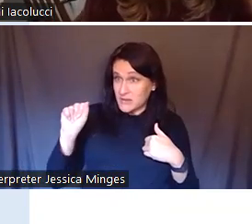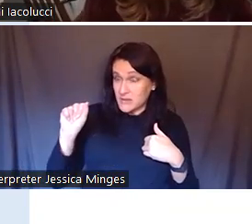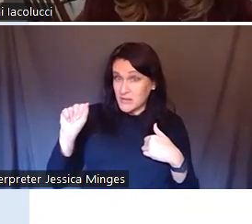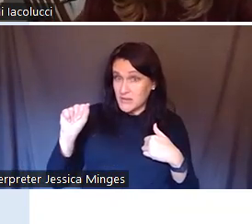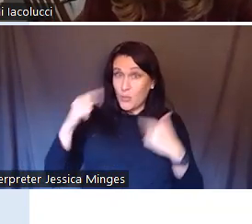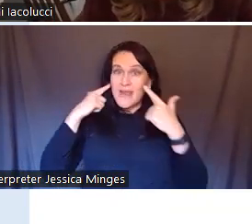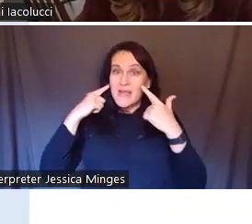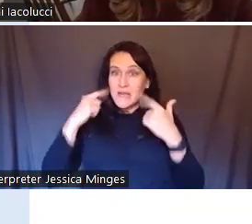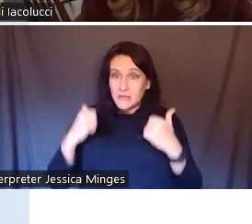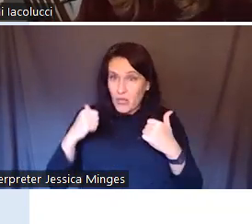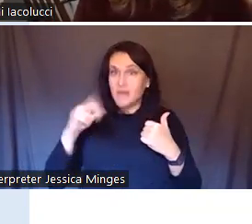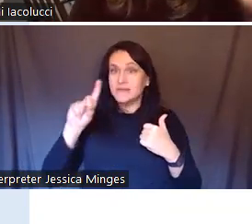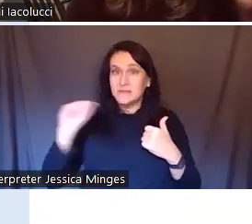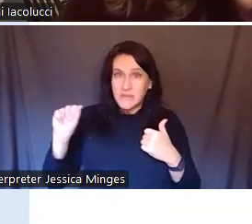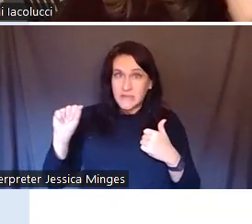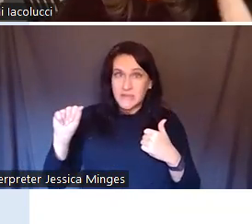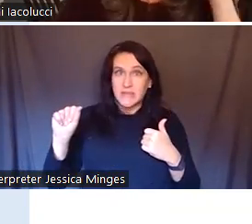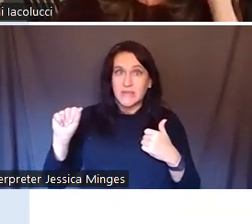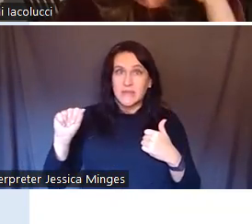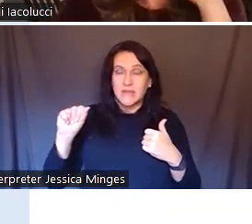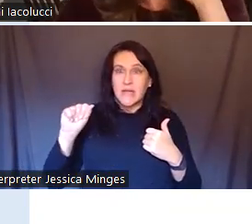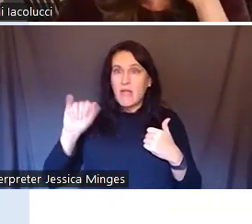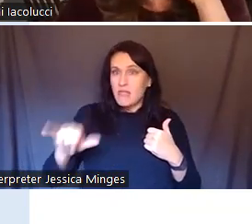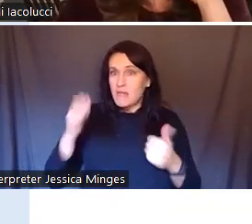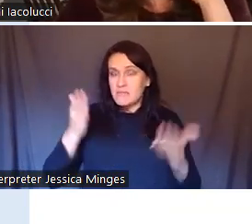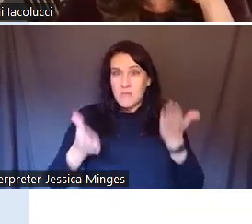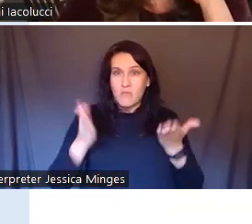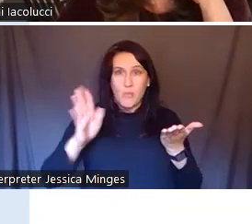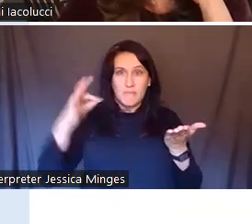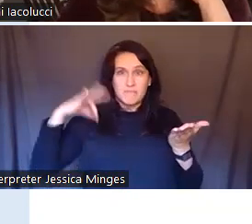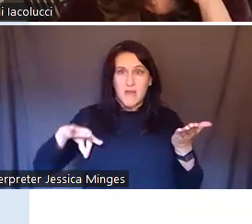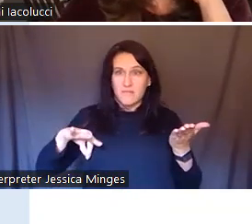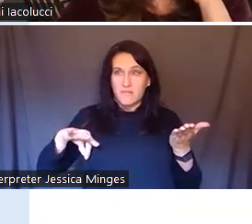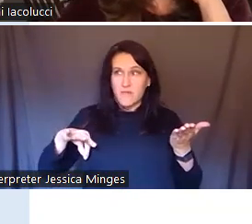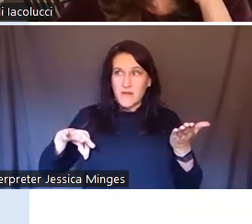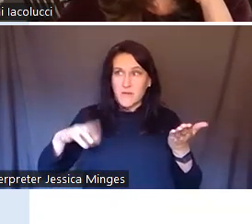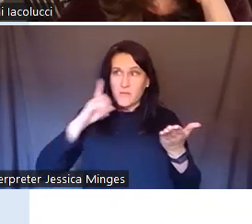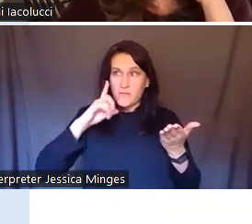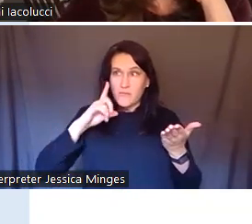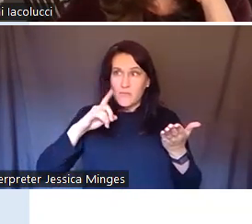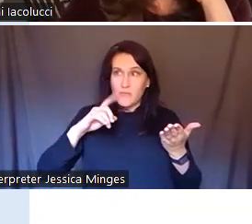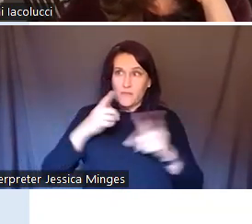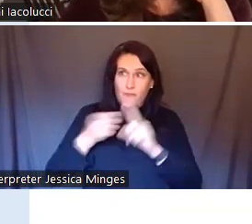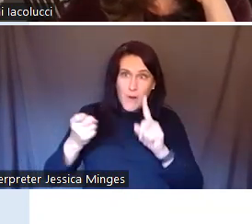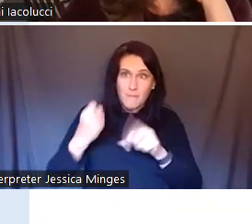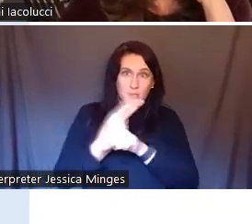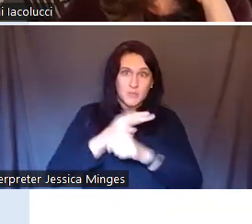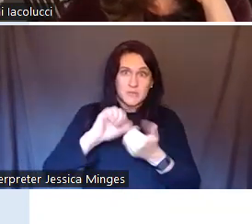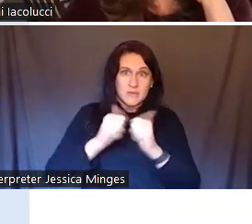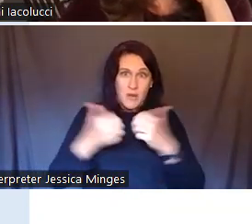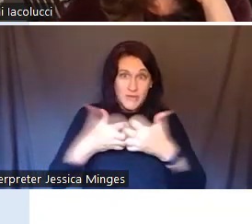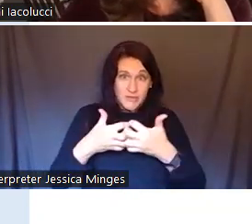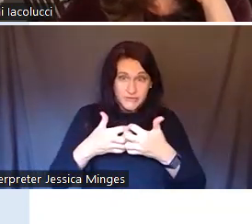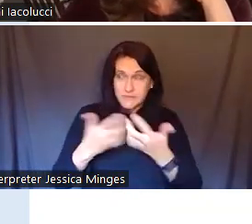hearing disability, that would be benefited with the use of accommodations. It's important to